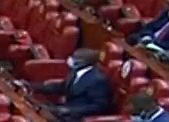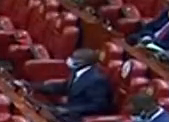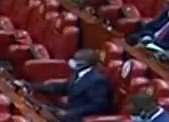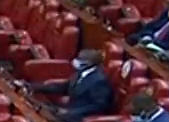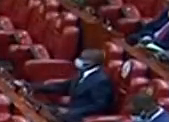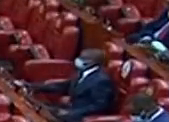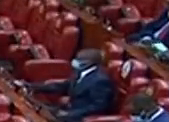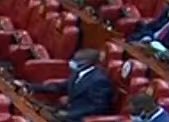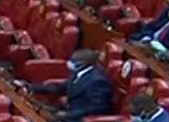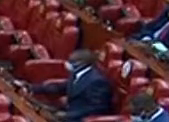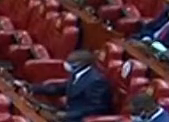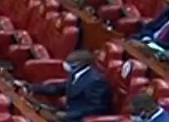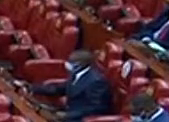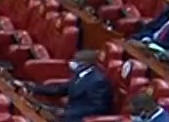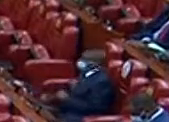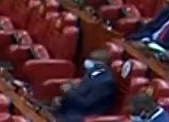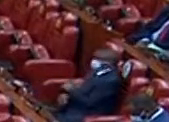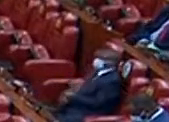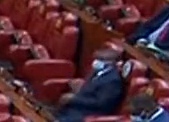Member for Tongaren.